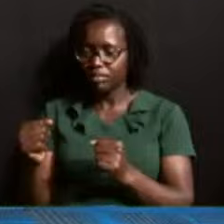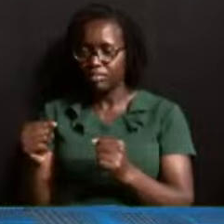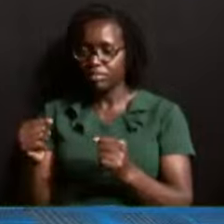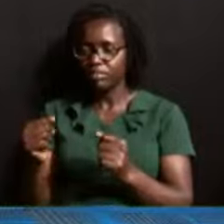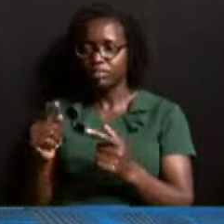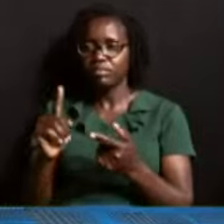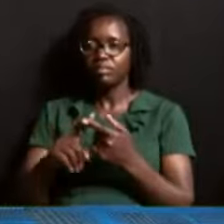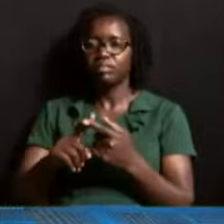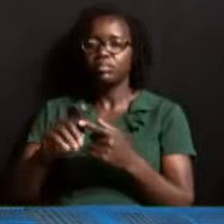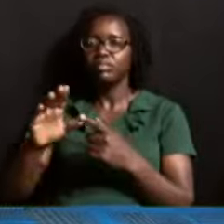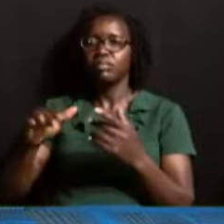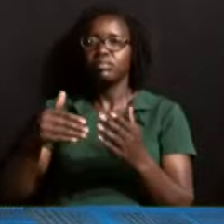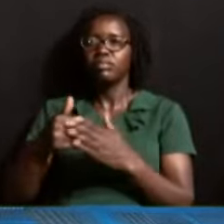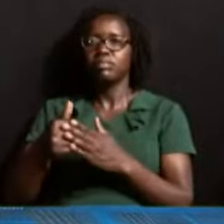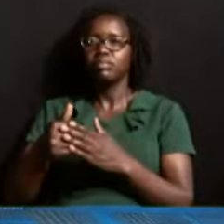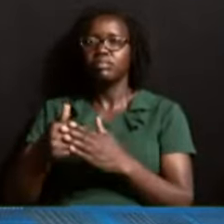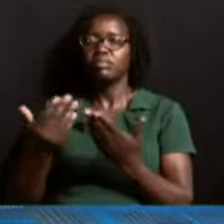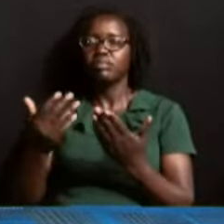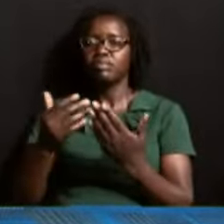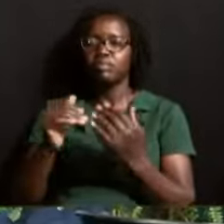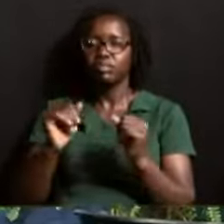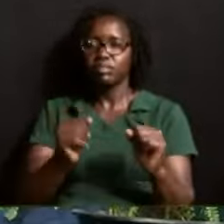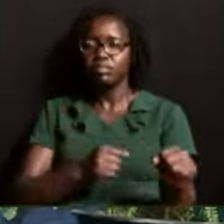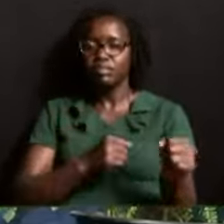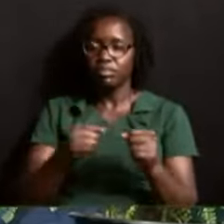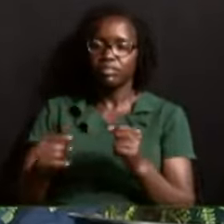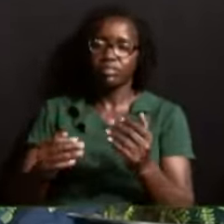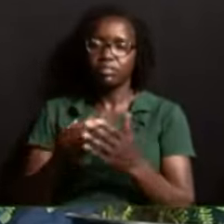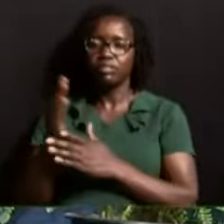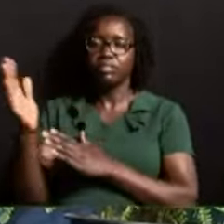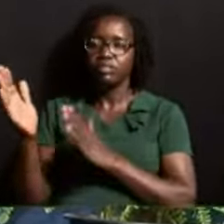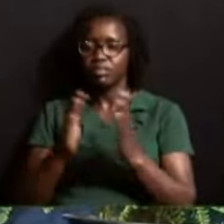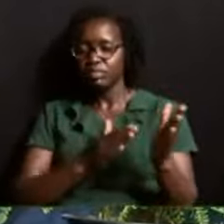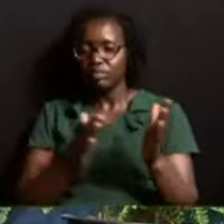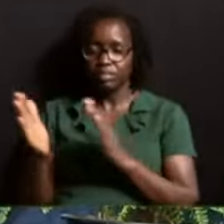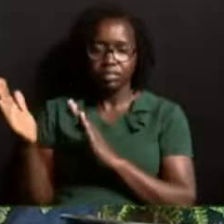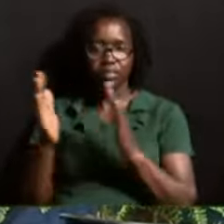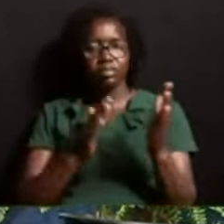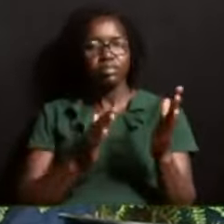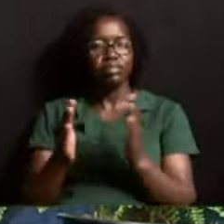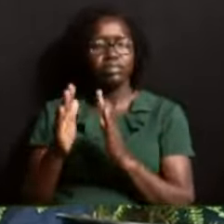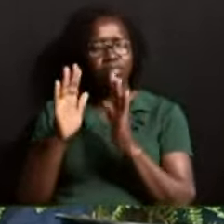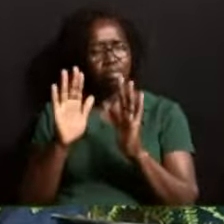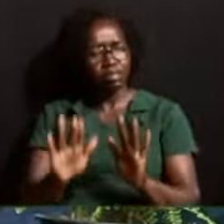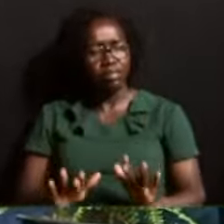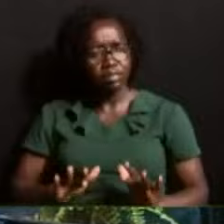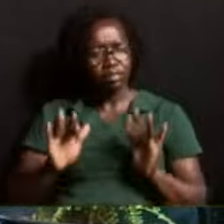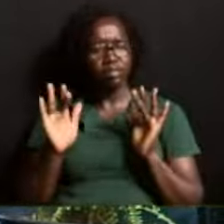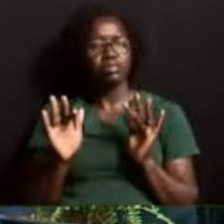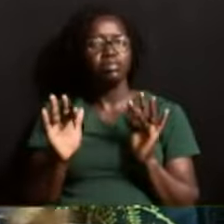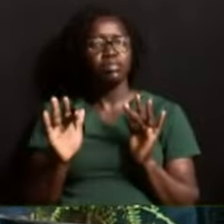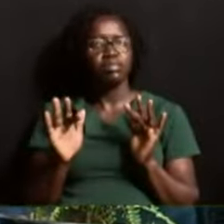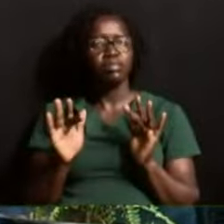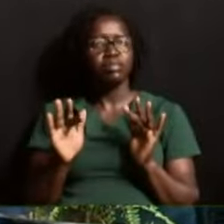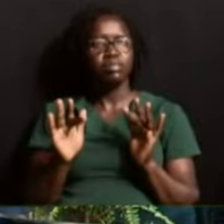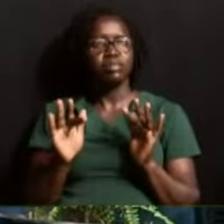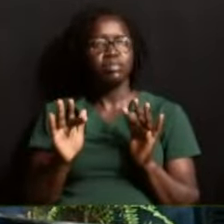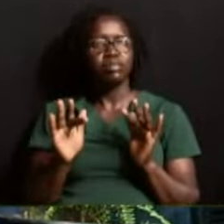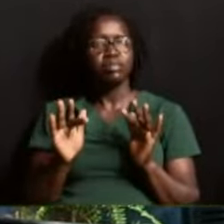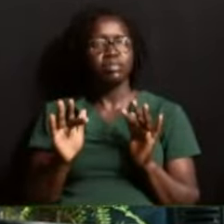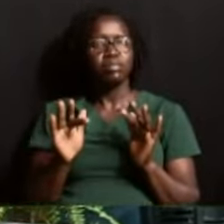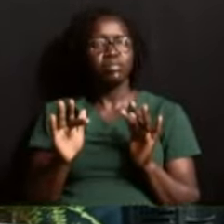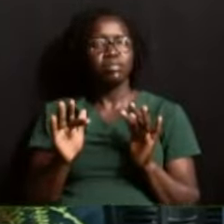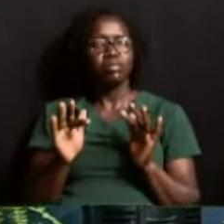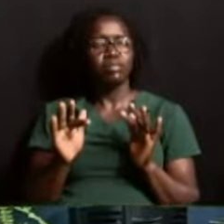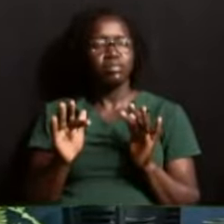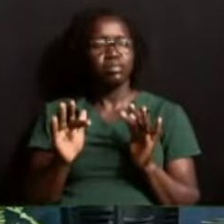it would have been to sail through storms. What a miracle. They disturb the floor. They woke